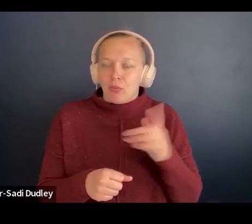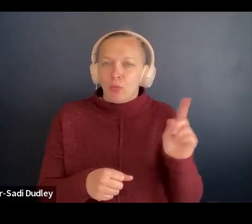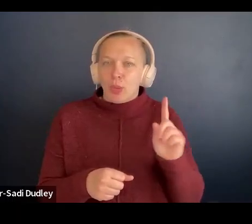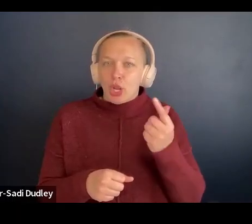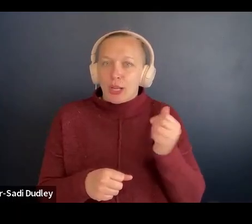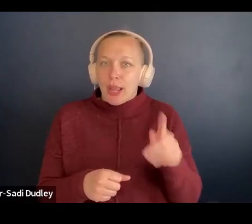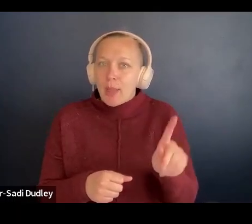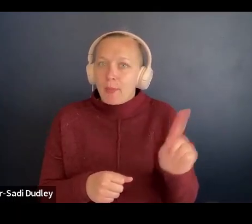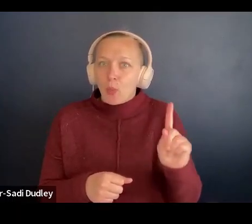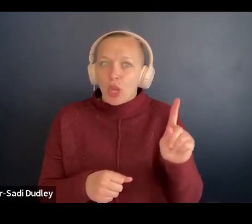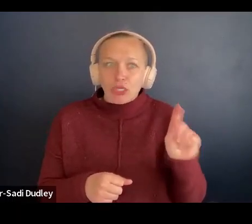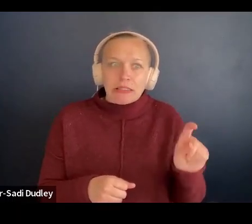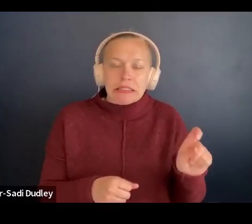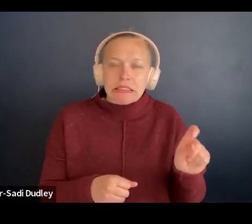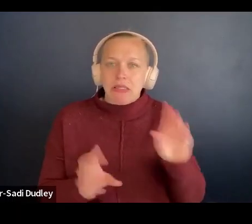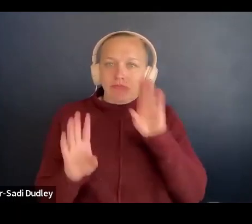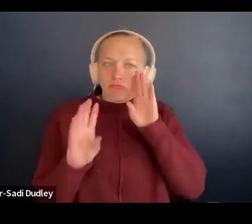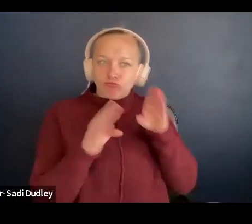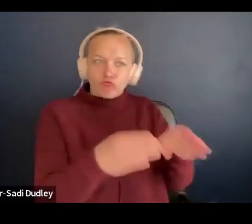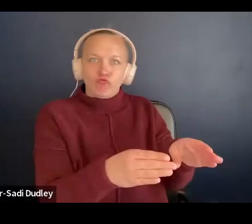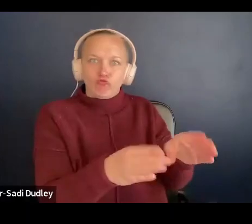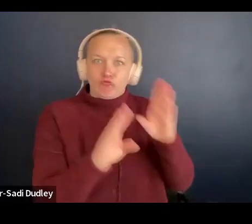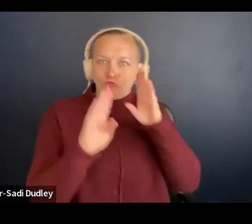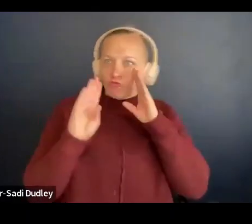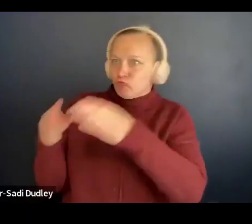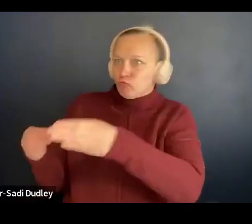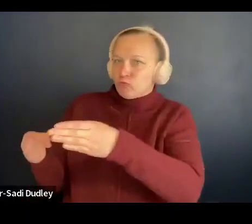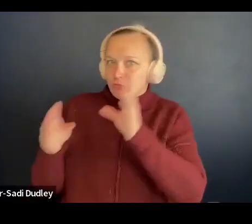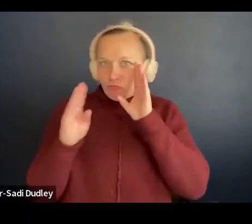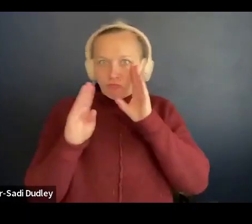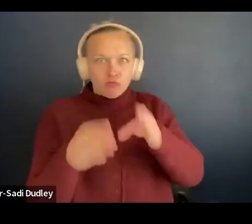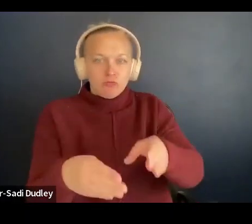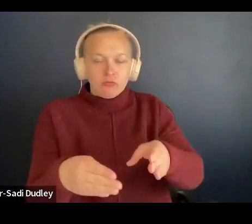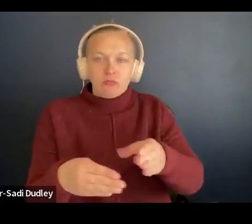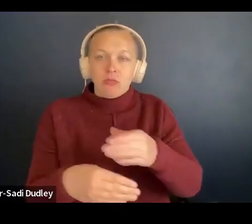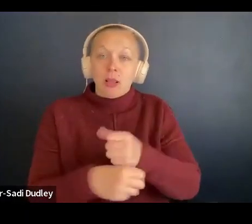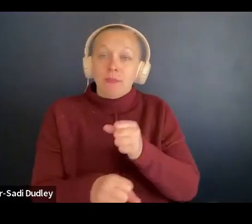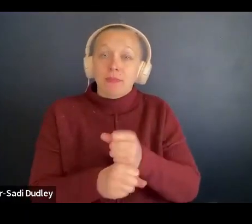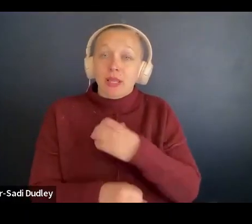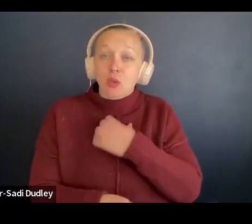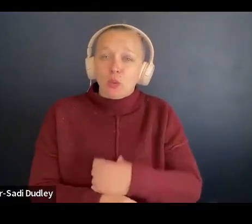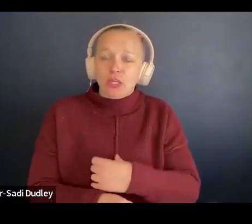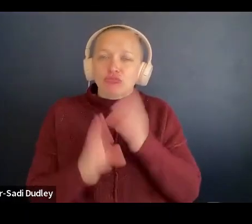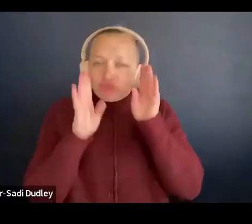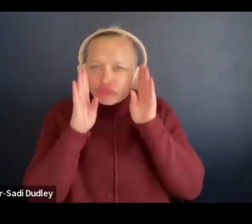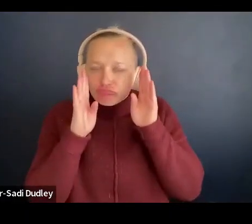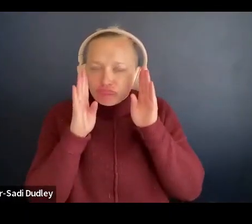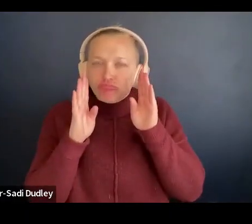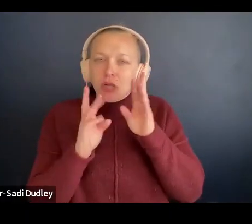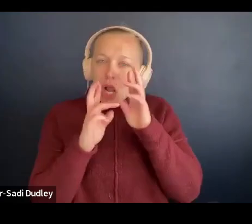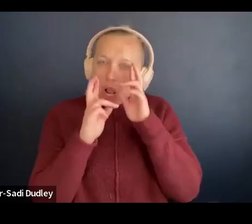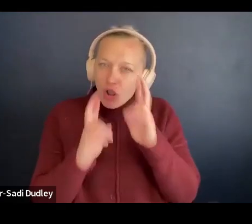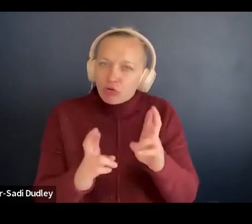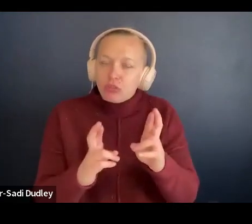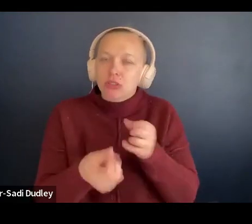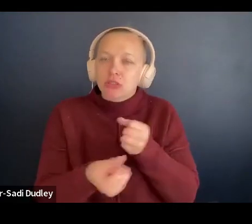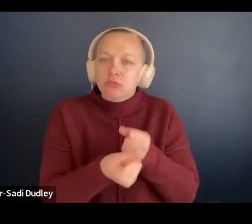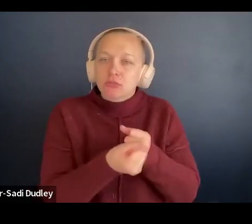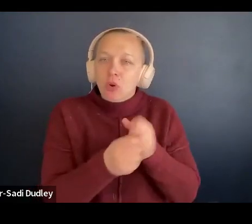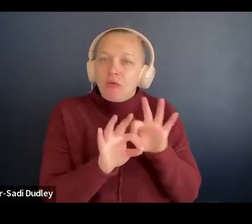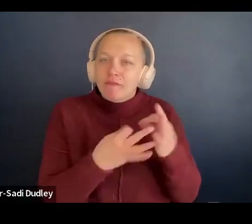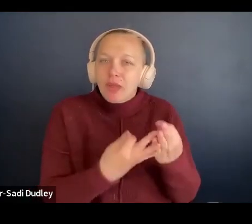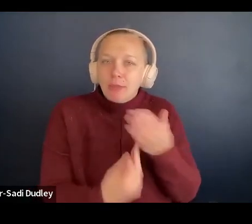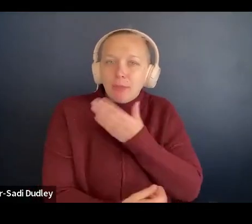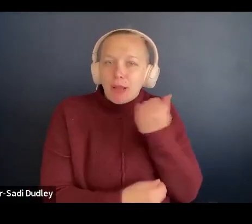greatest need, help with making wishes or better attention to the wishes, help with support for the family as